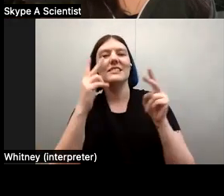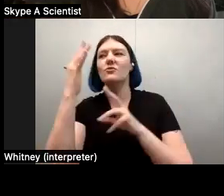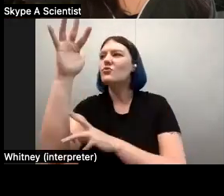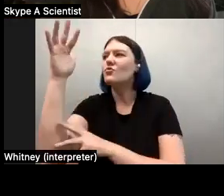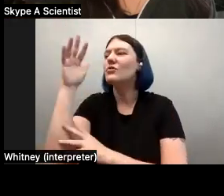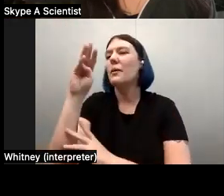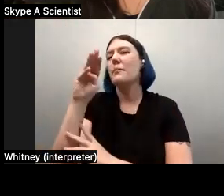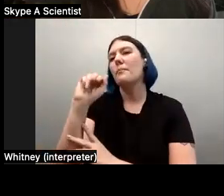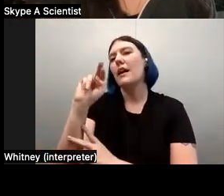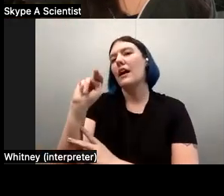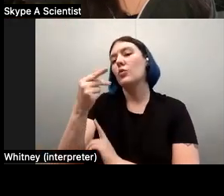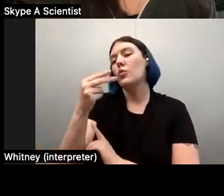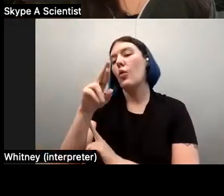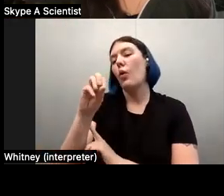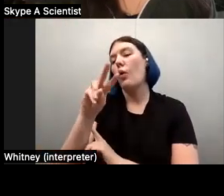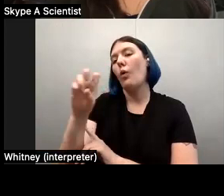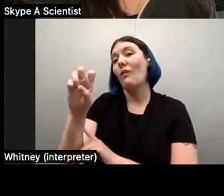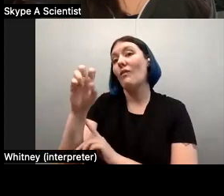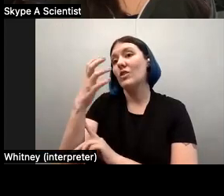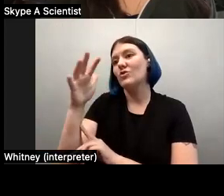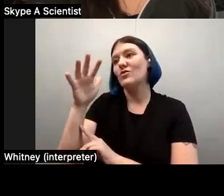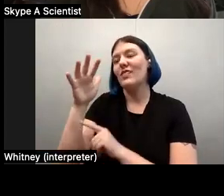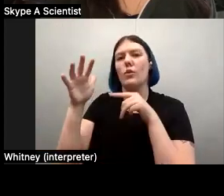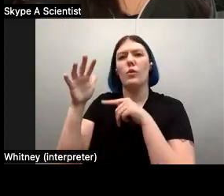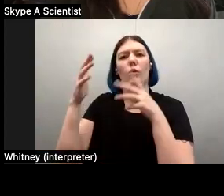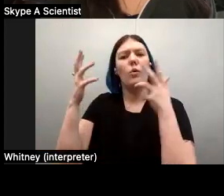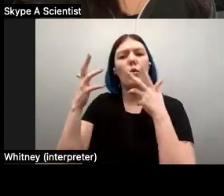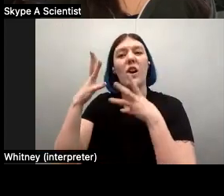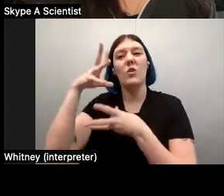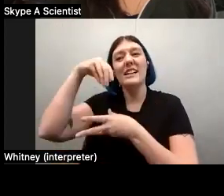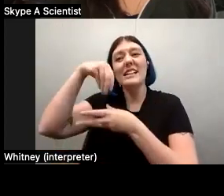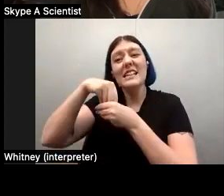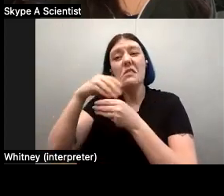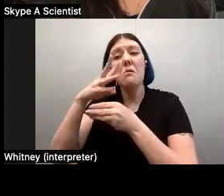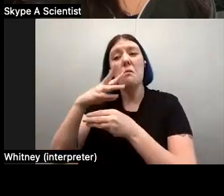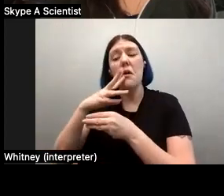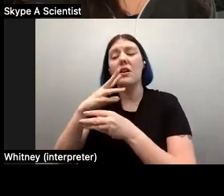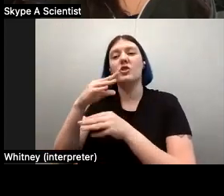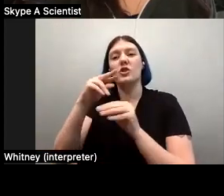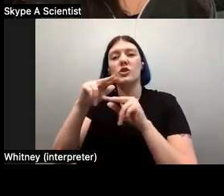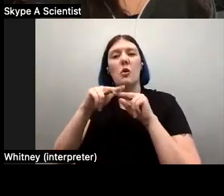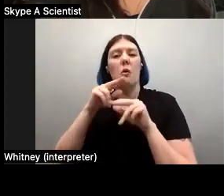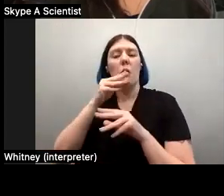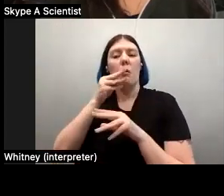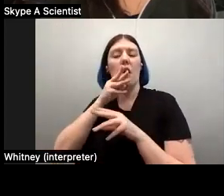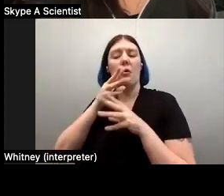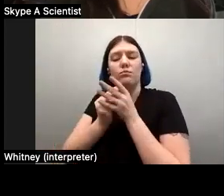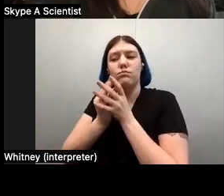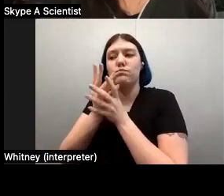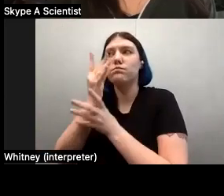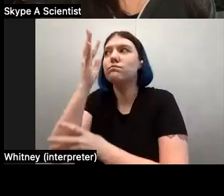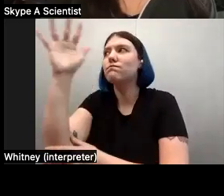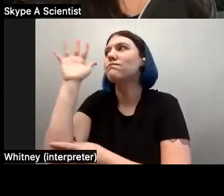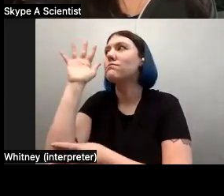a really special type of tree that grow in salt water, and they grow in the water themselves, in the water itself, which is pretty